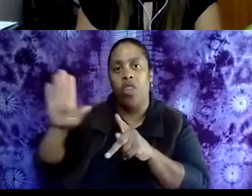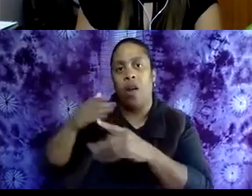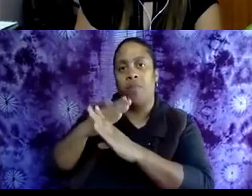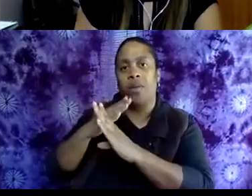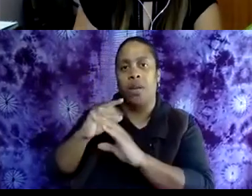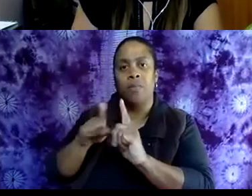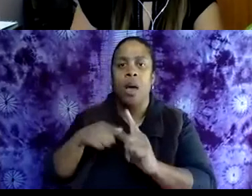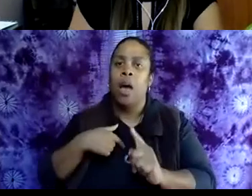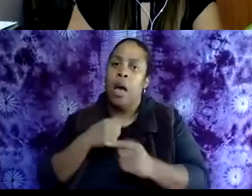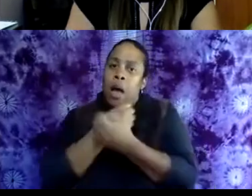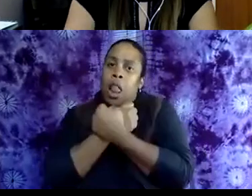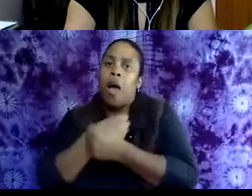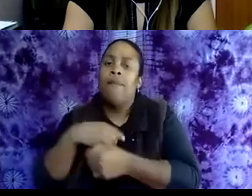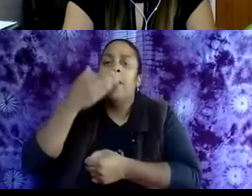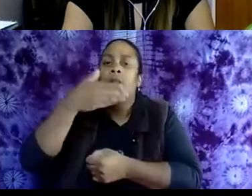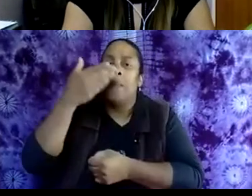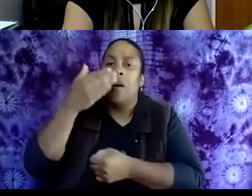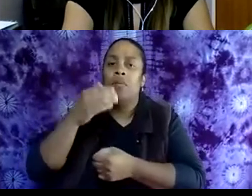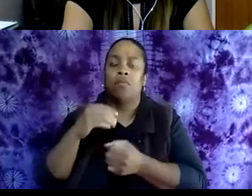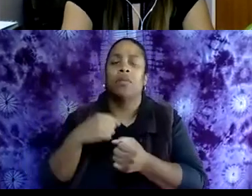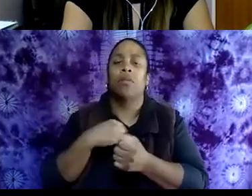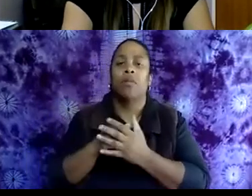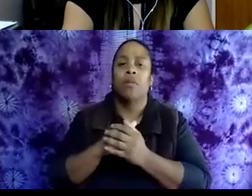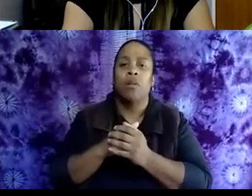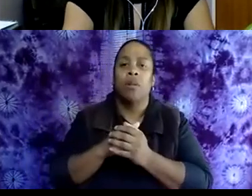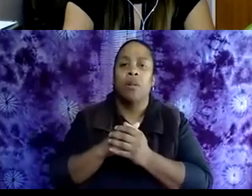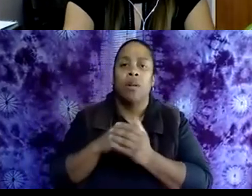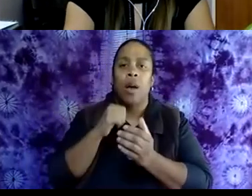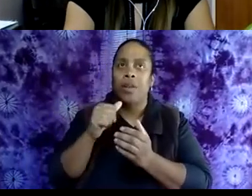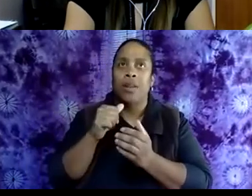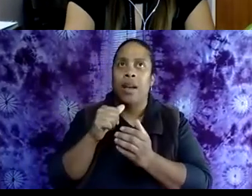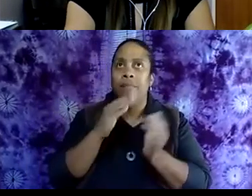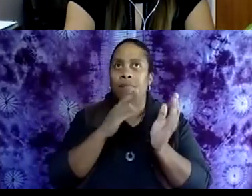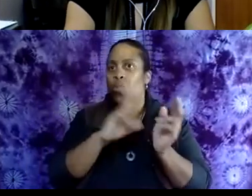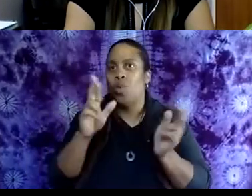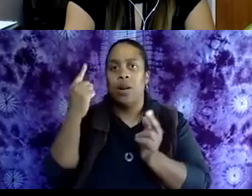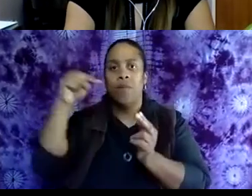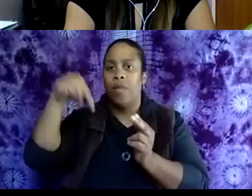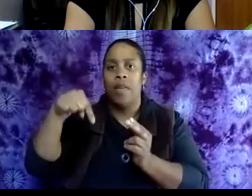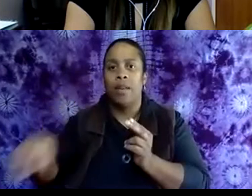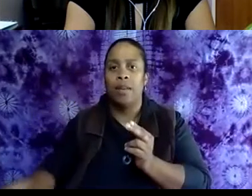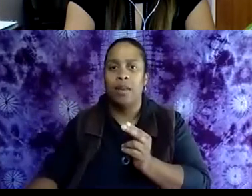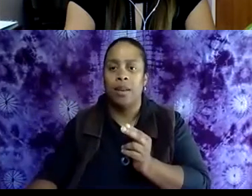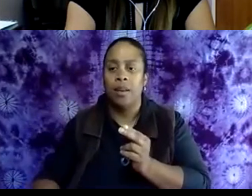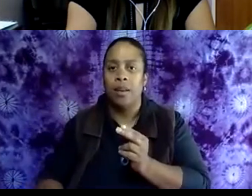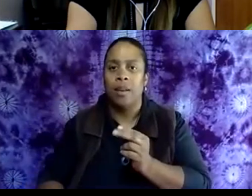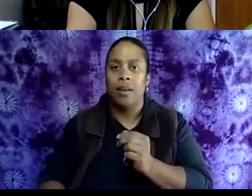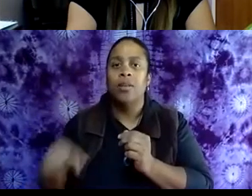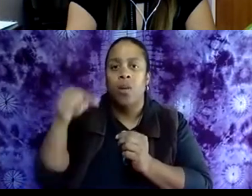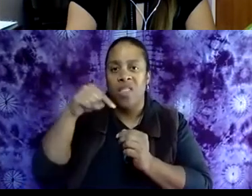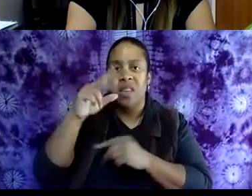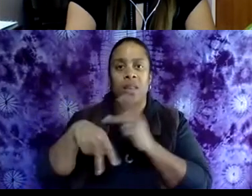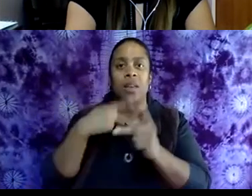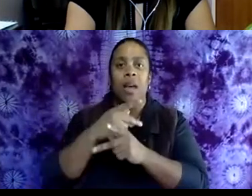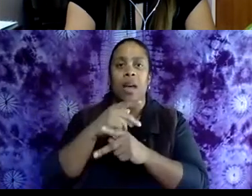Angelica root and St. John's wort root, but I wasn't prepared for this because this is a time to create psychic protection. So I'm